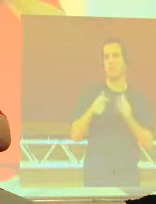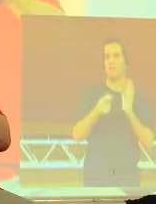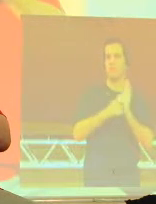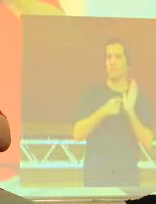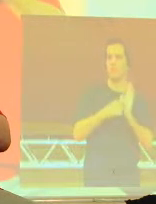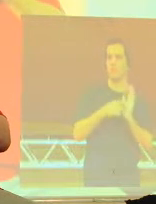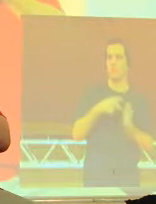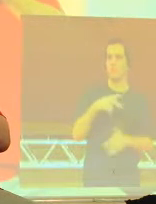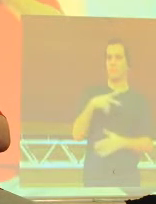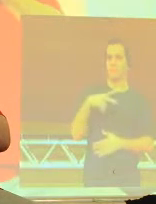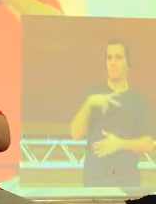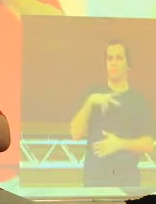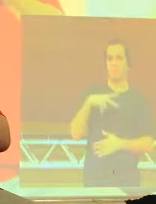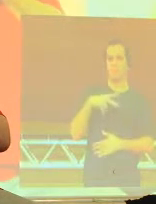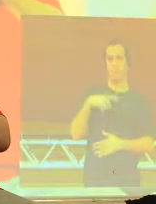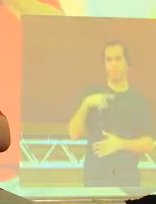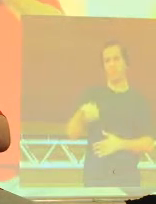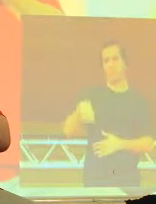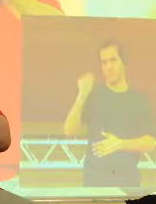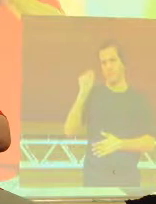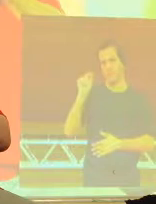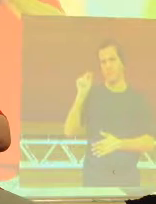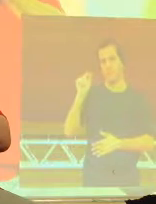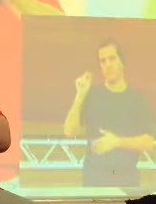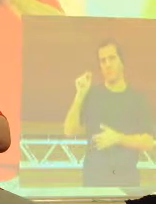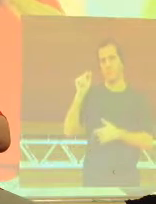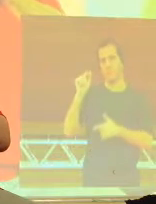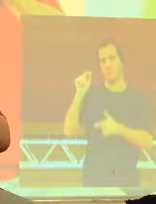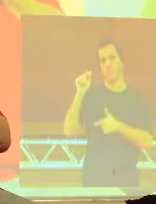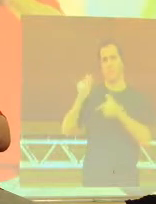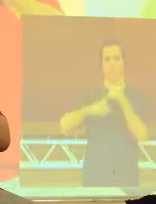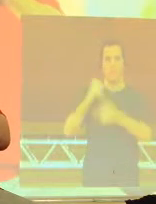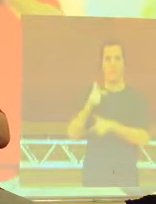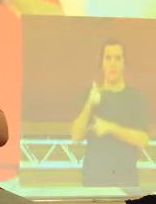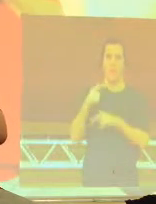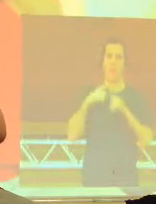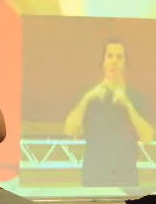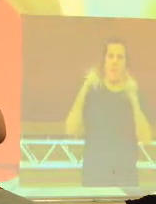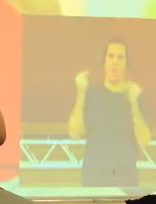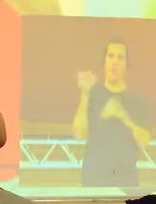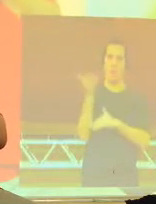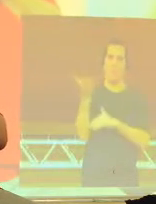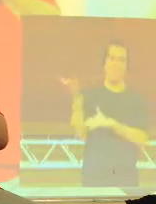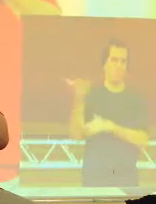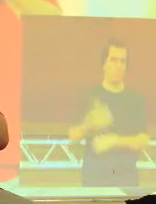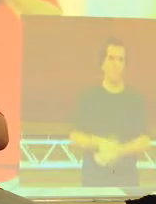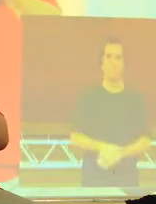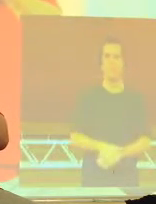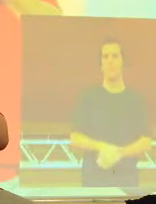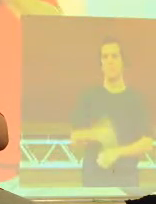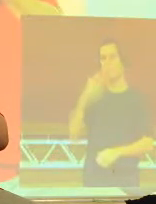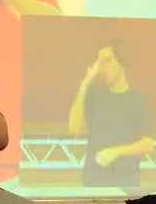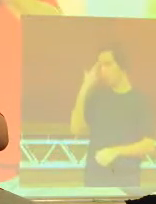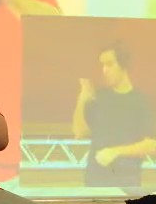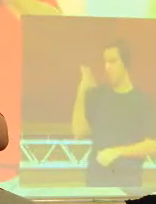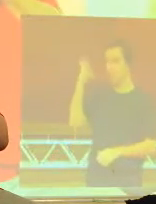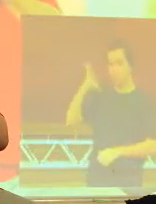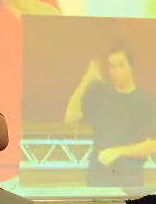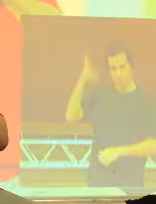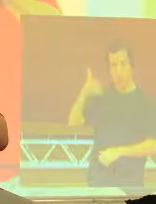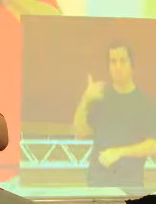First of all, thanks for the presentation here. Over here. My name is Elena. I'm a product